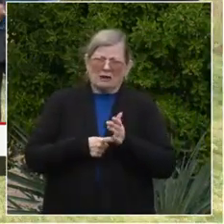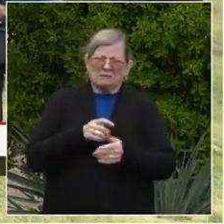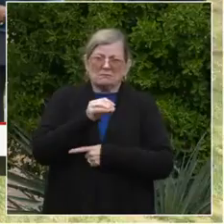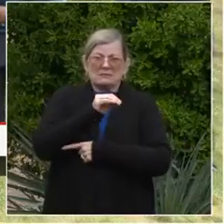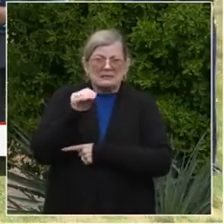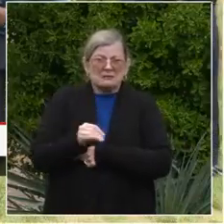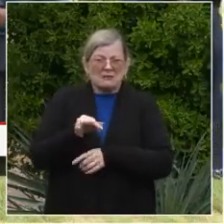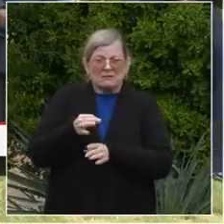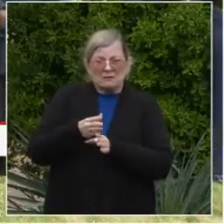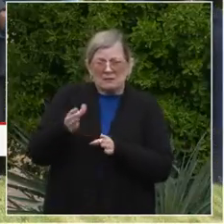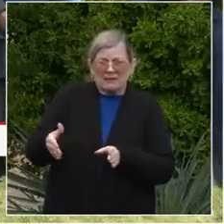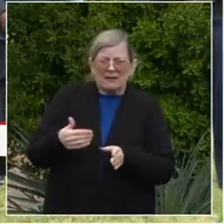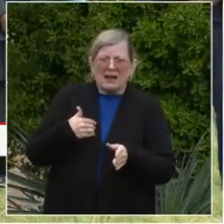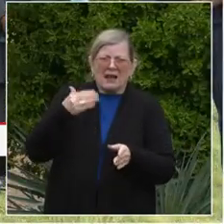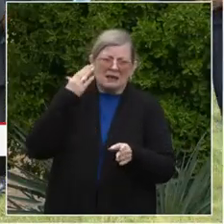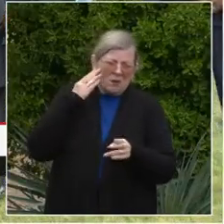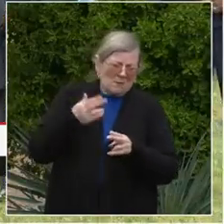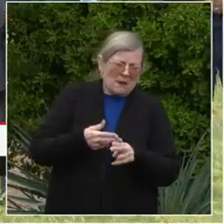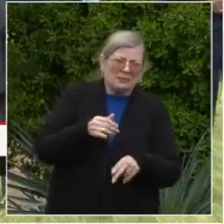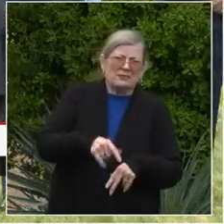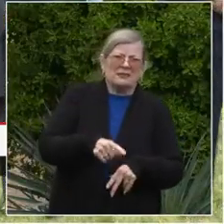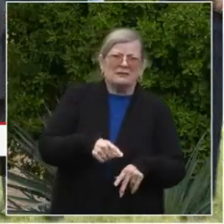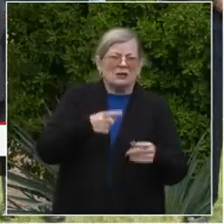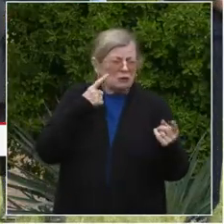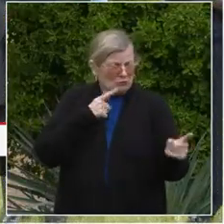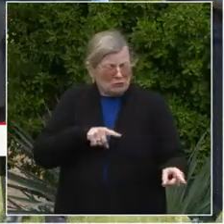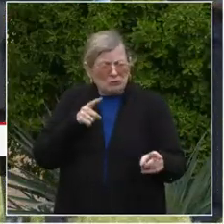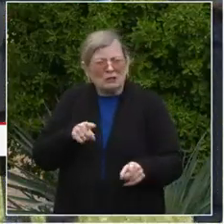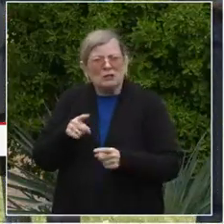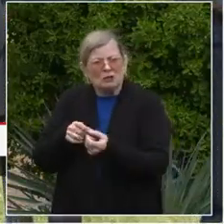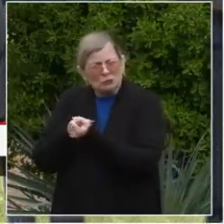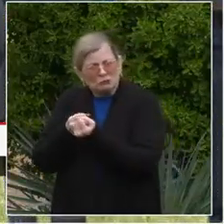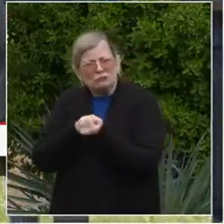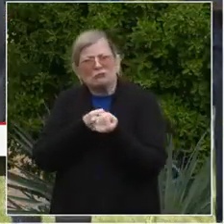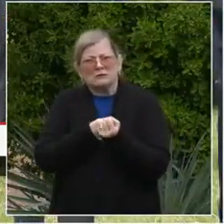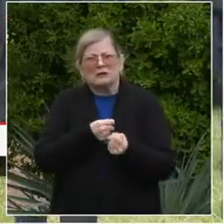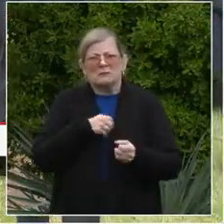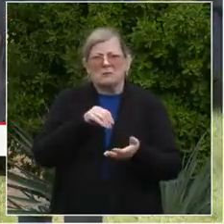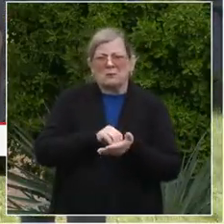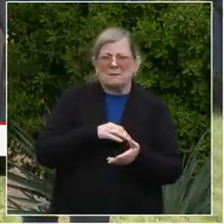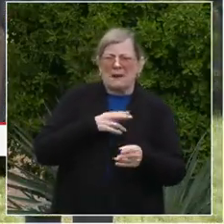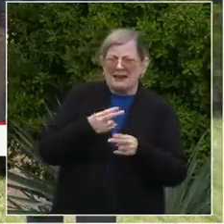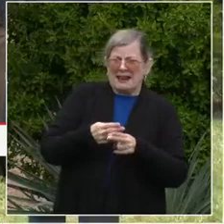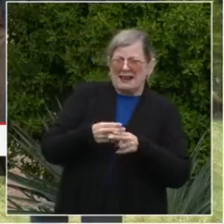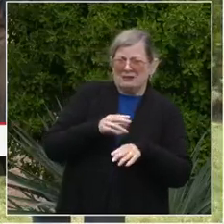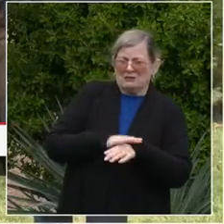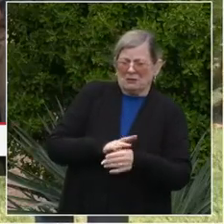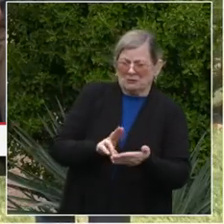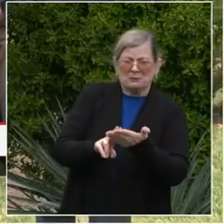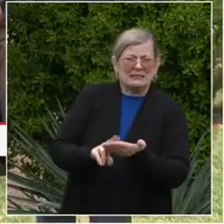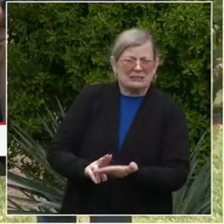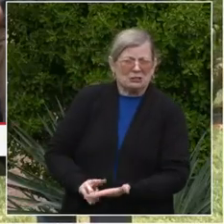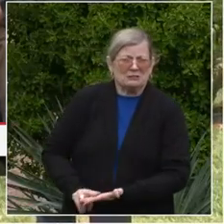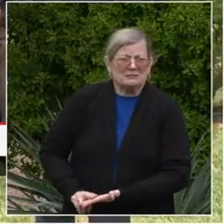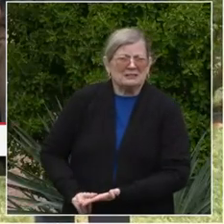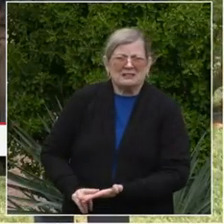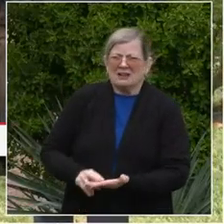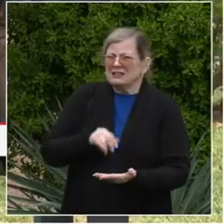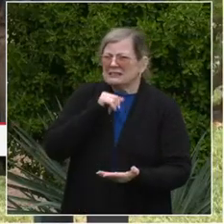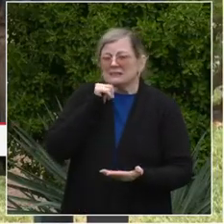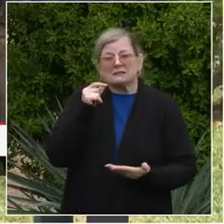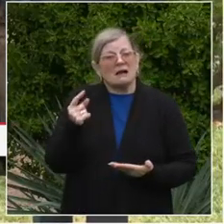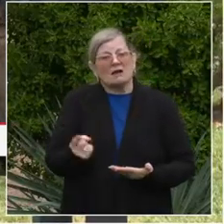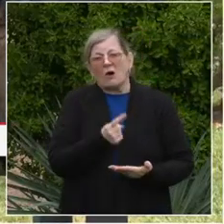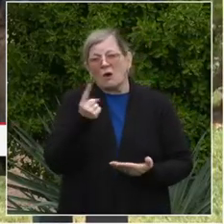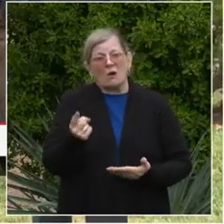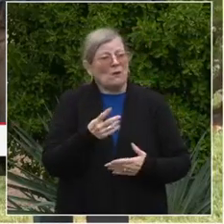to say, hey, I know about it and I agree with it, and I'm going to put my name on a petition. And, it's not always a slam dunk, one